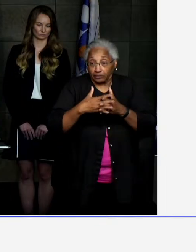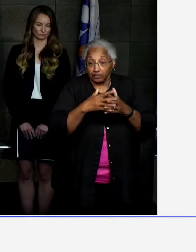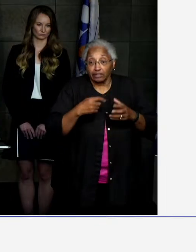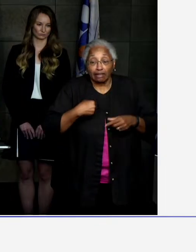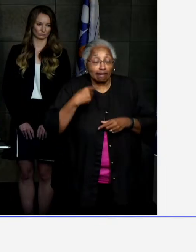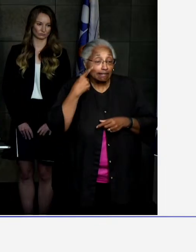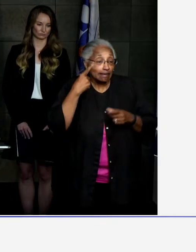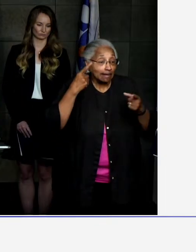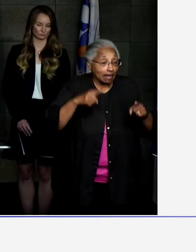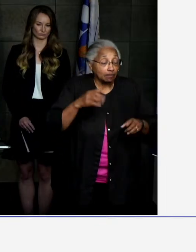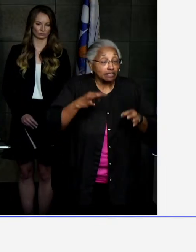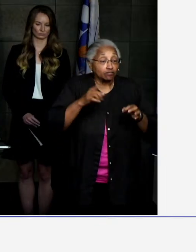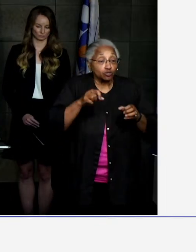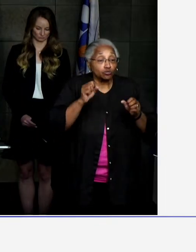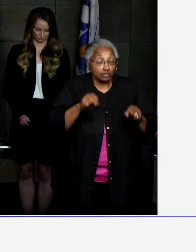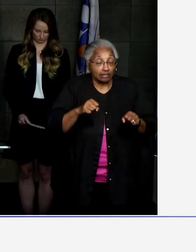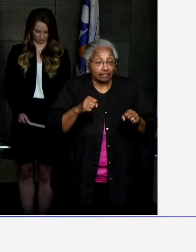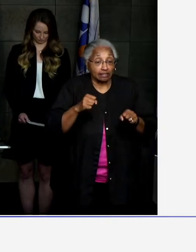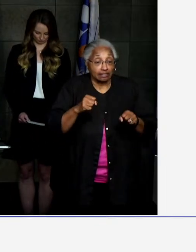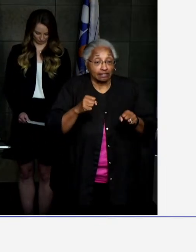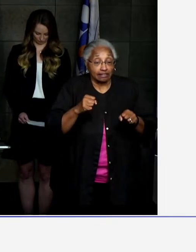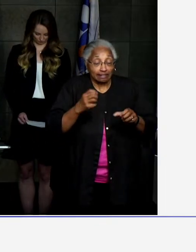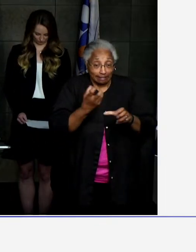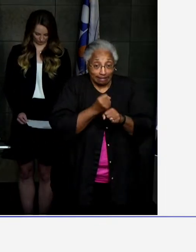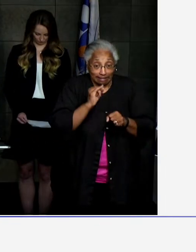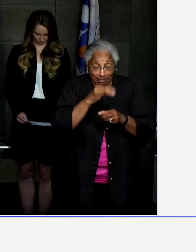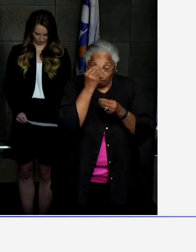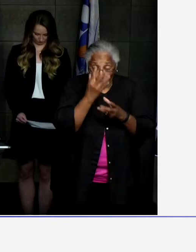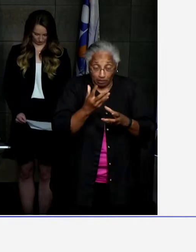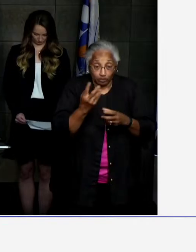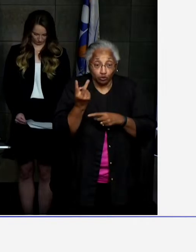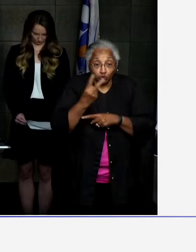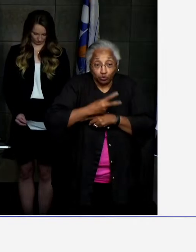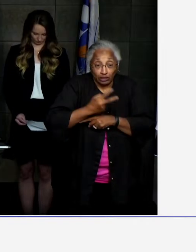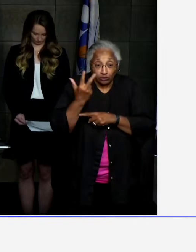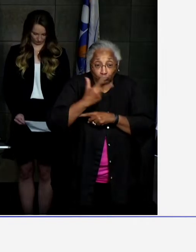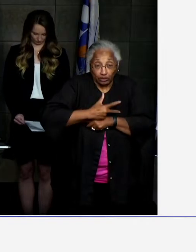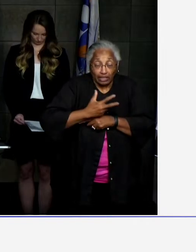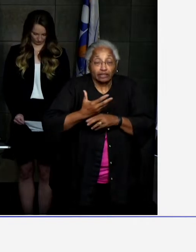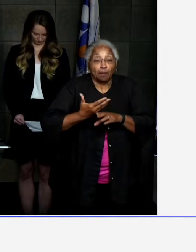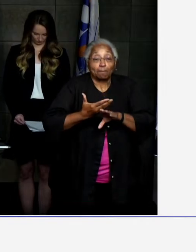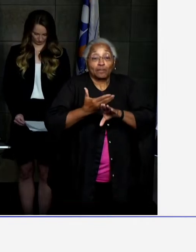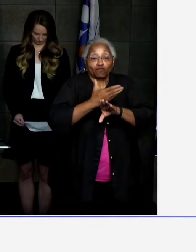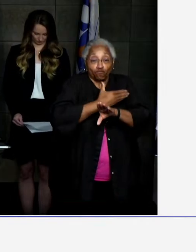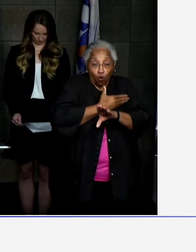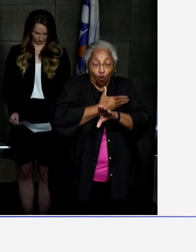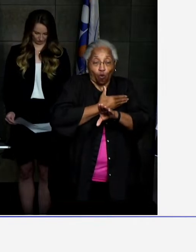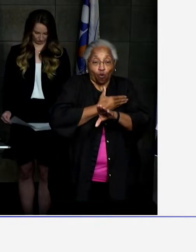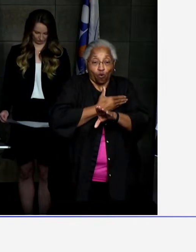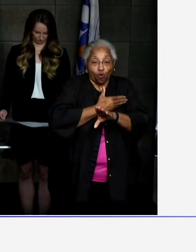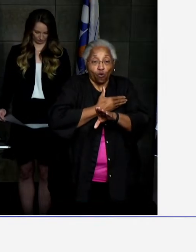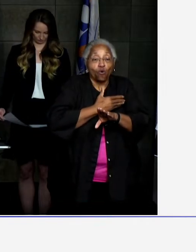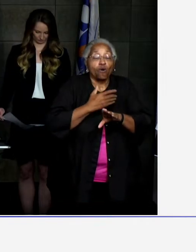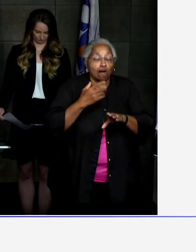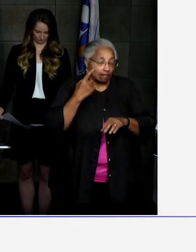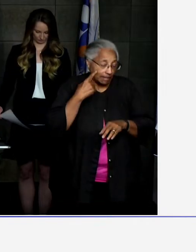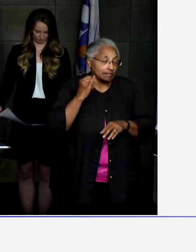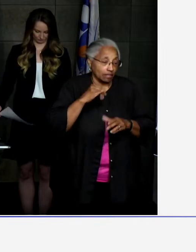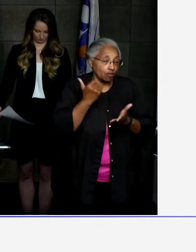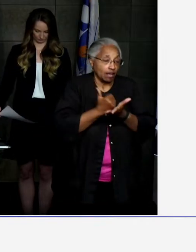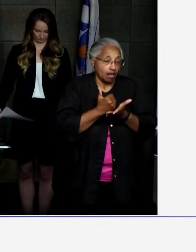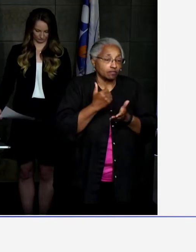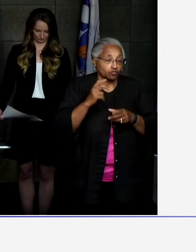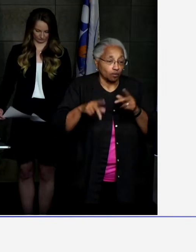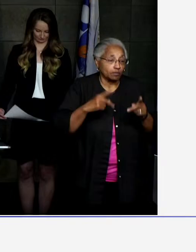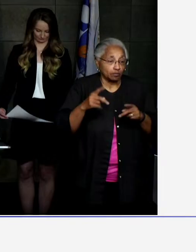that'll happen, if you could get that out, Steve, 2-3 days ahead of time, we might be able to evacuate better in some of those areas. That's what we got to do. We got to be able to visualize it to